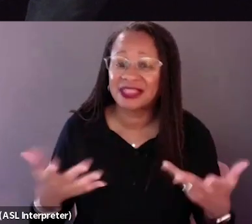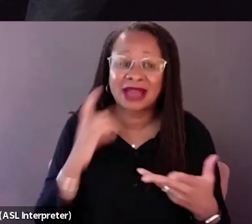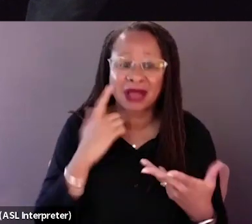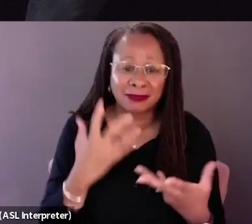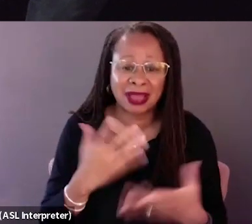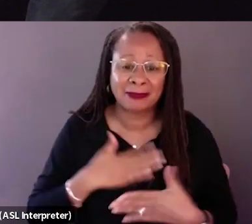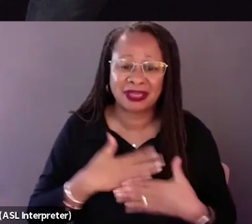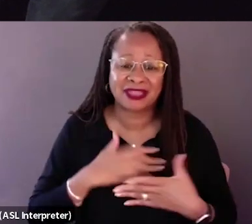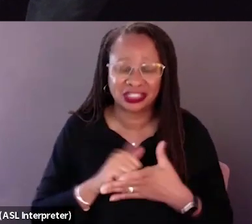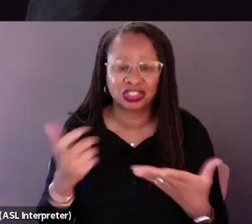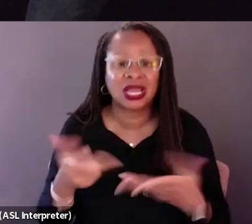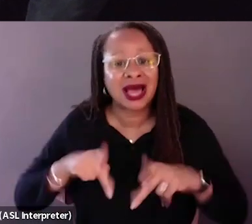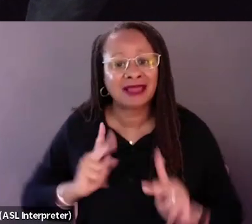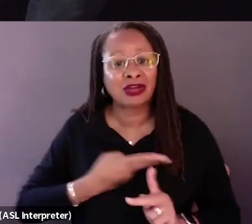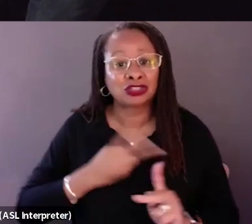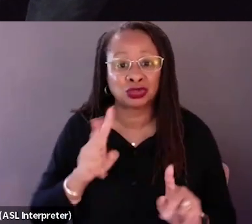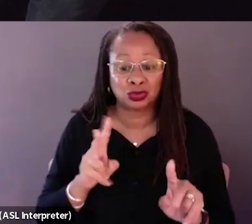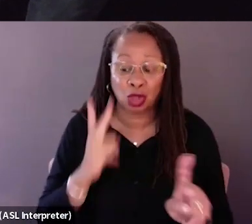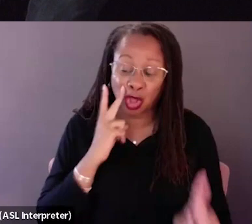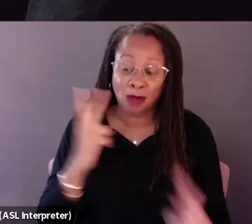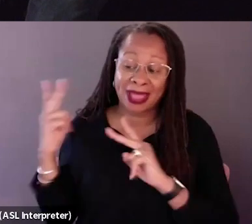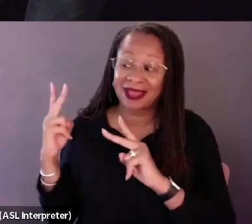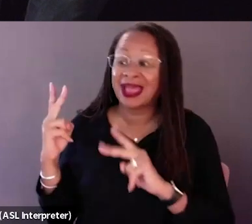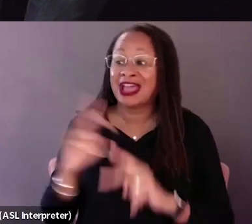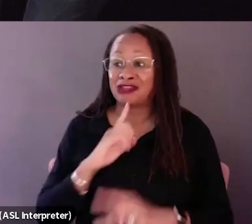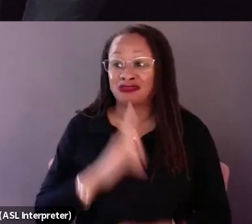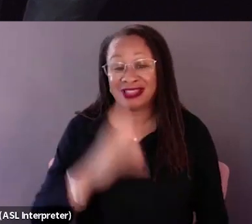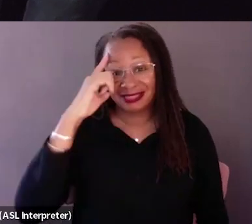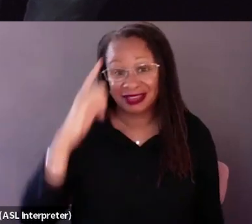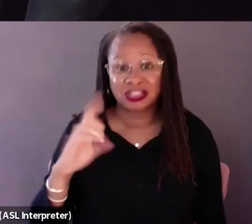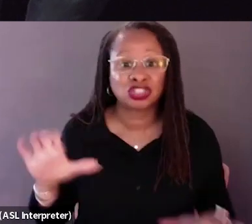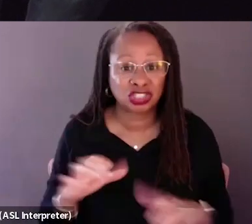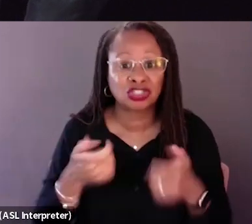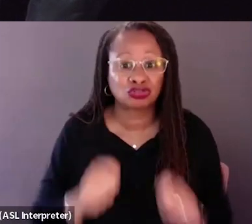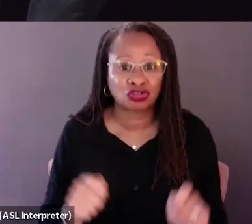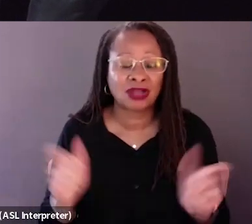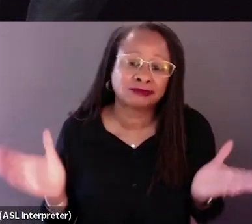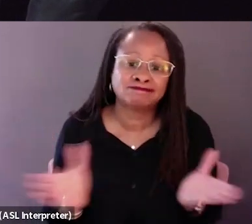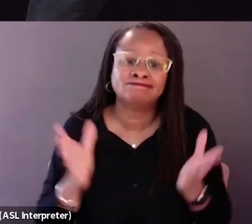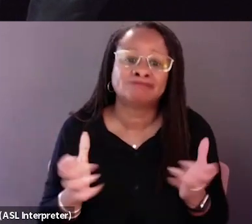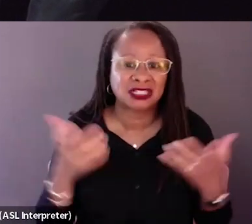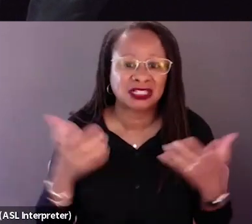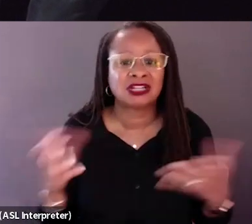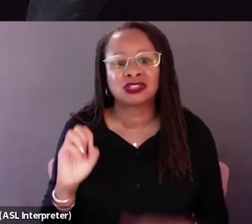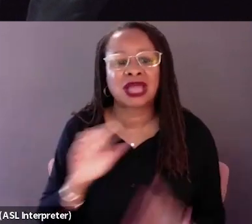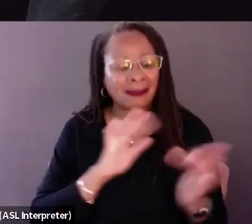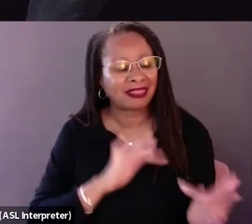you know, that we could look back and think she really did try and muster as much empathy as she could.